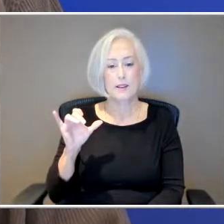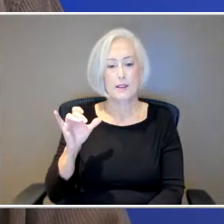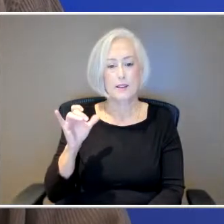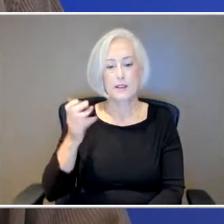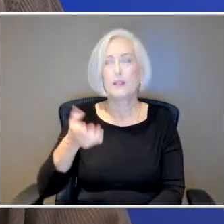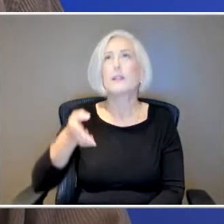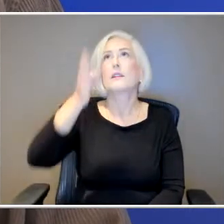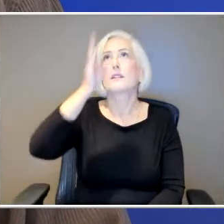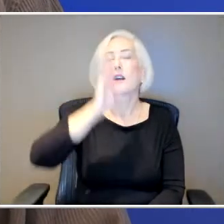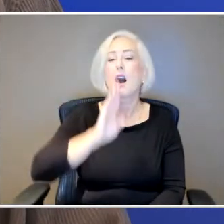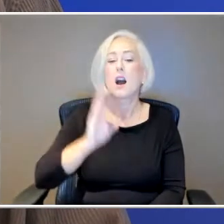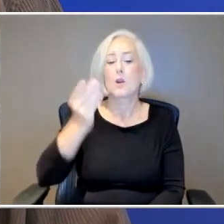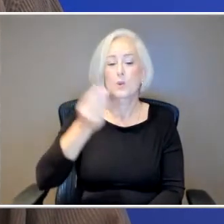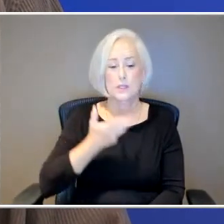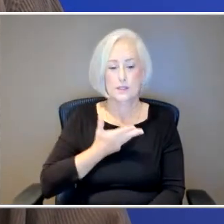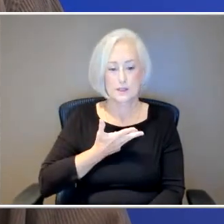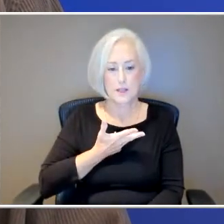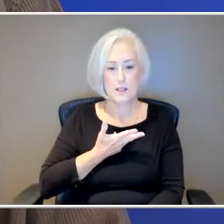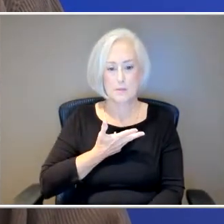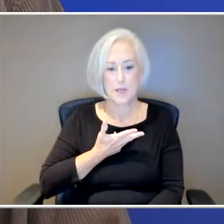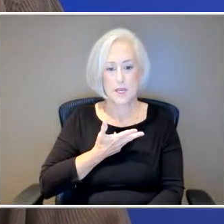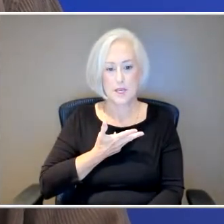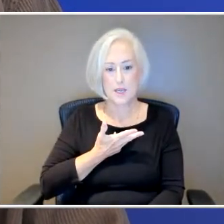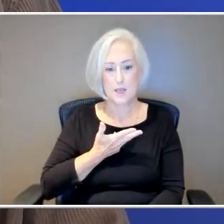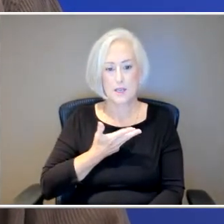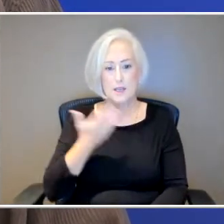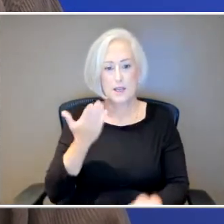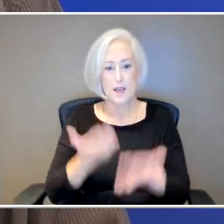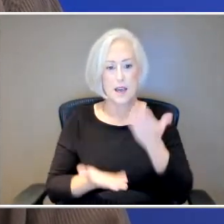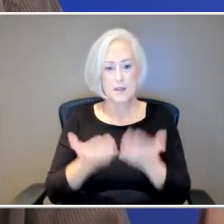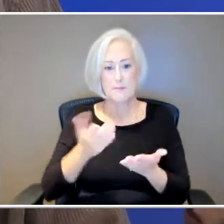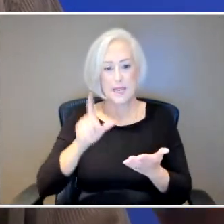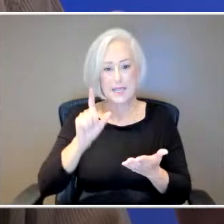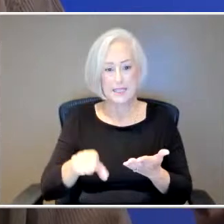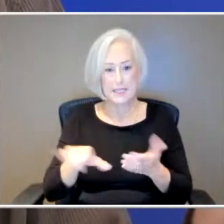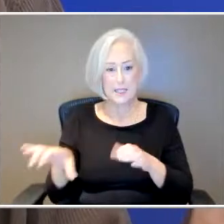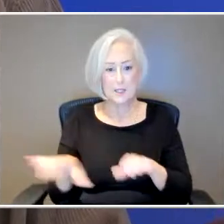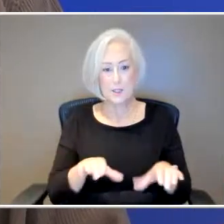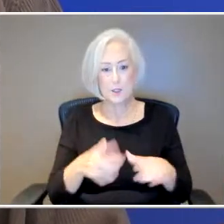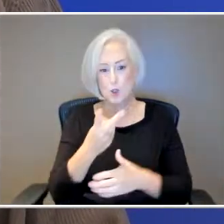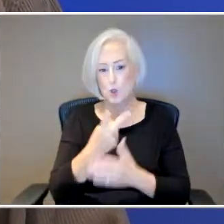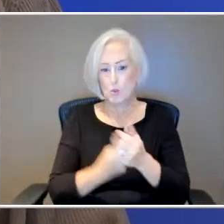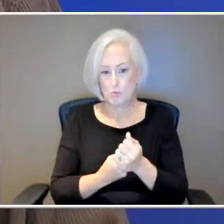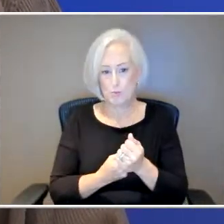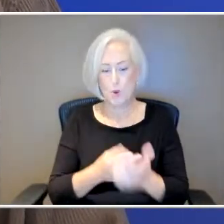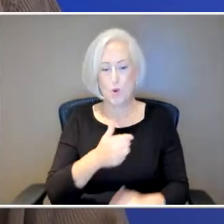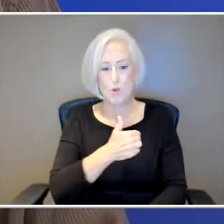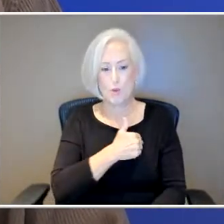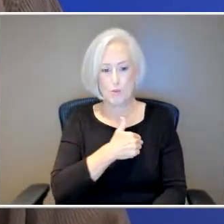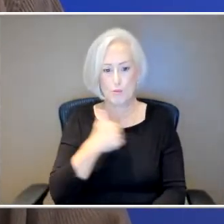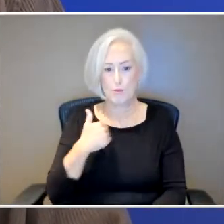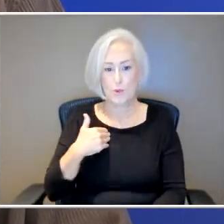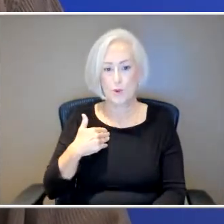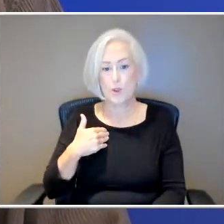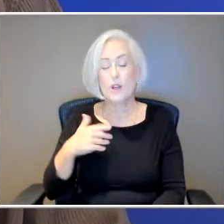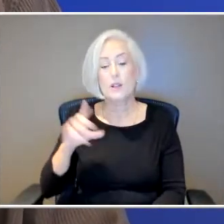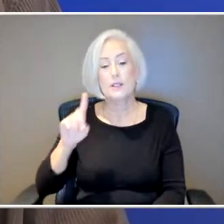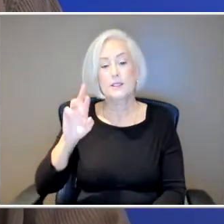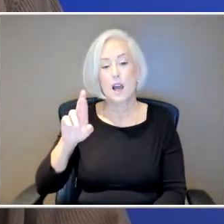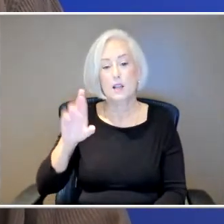that I should probably do a double. Not that I think that it's, Dr. O'Day said it doesn't spread from one breast to another,